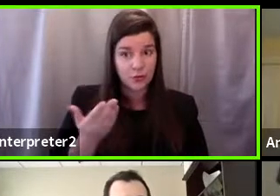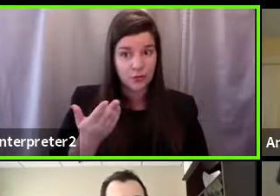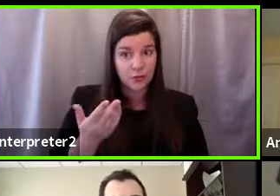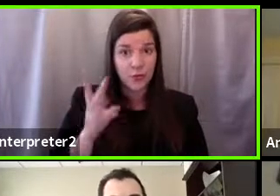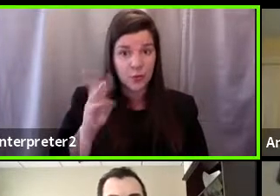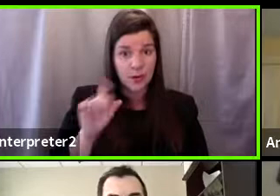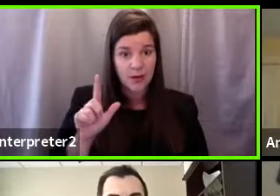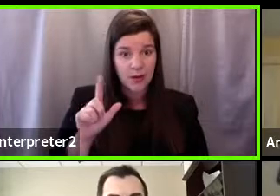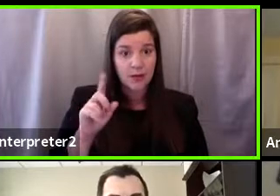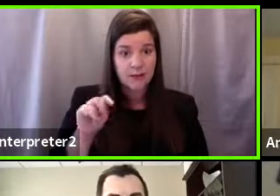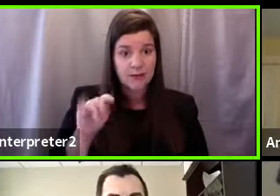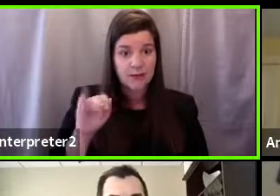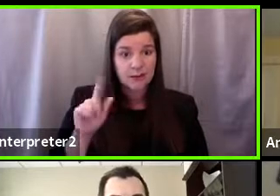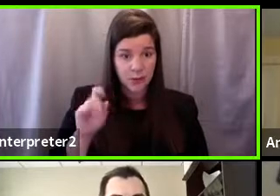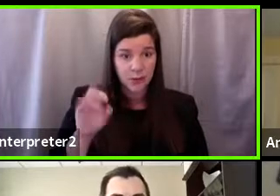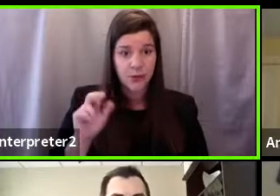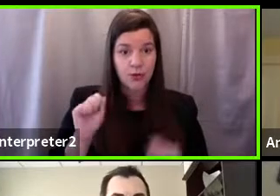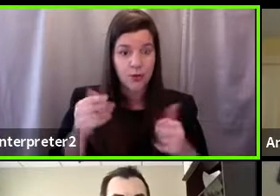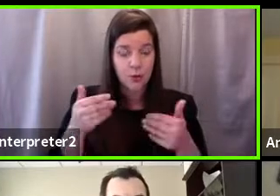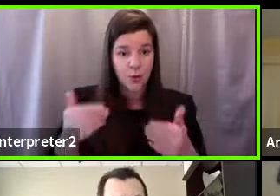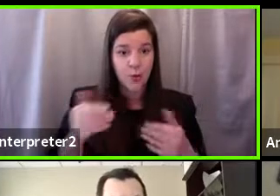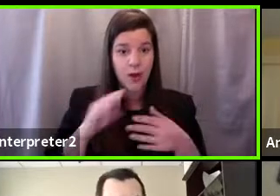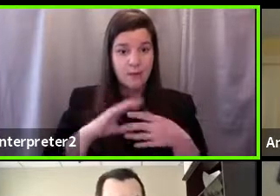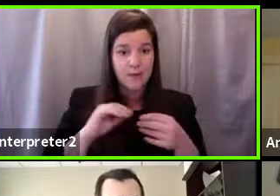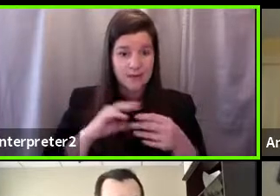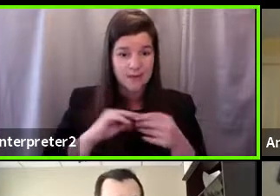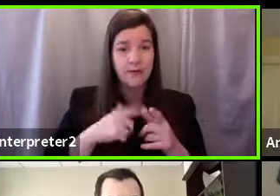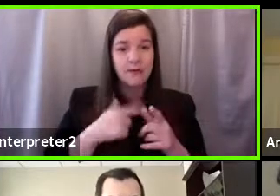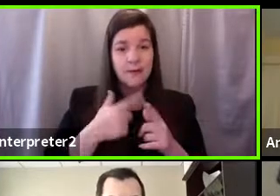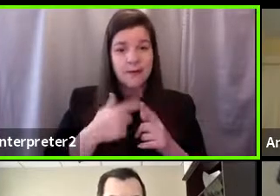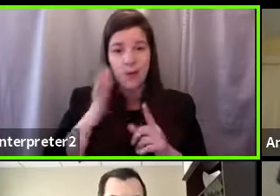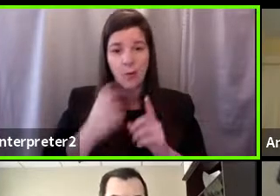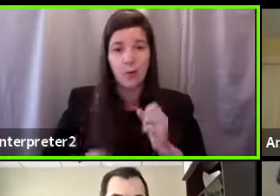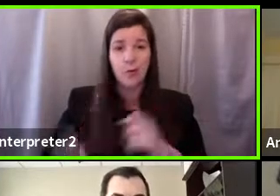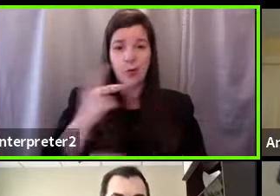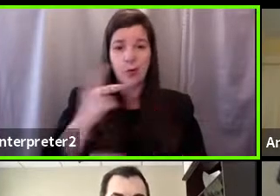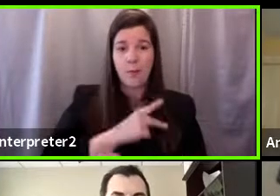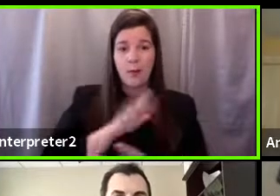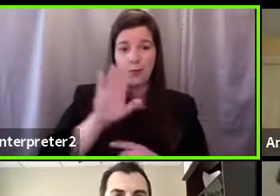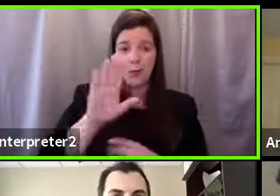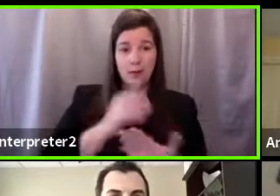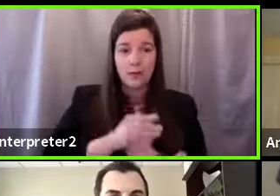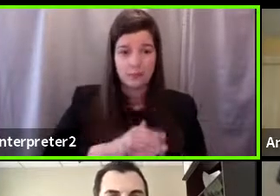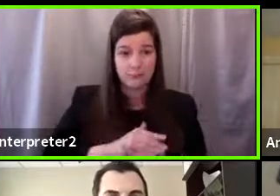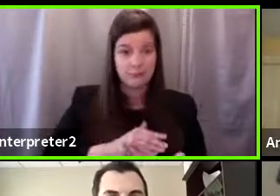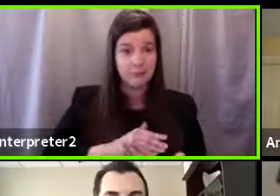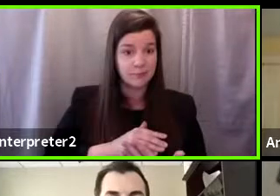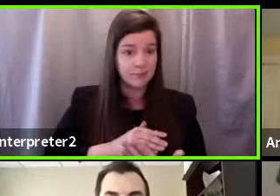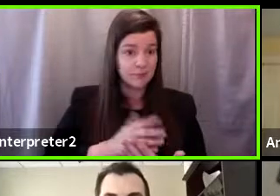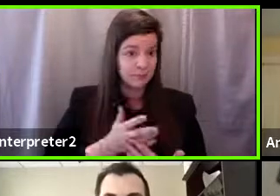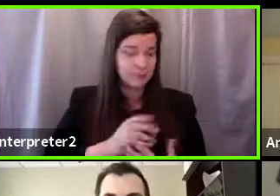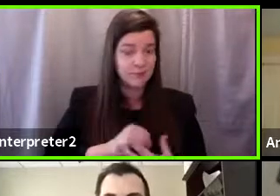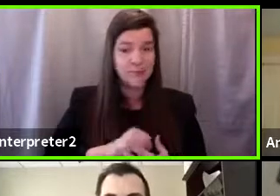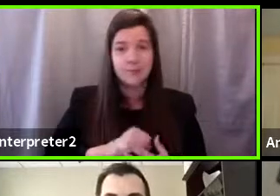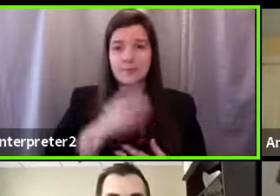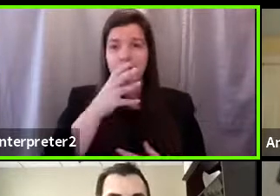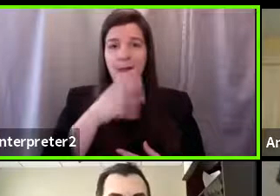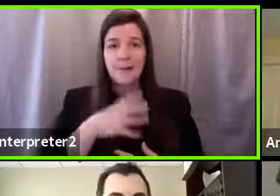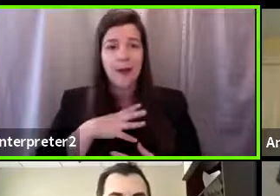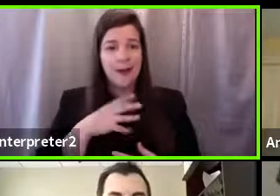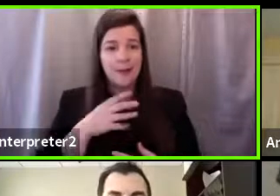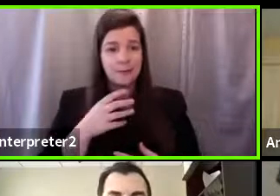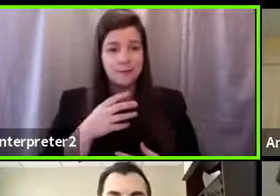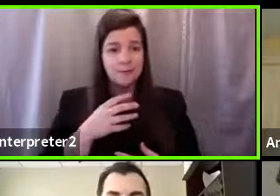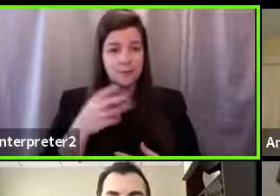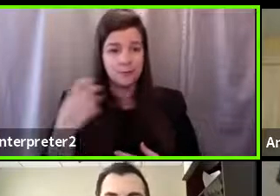to comment, and then we can go back to the rest of the list. Madam Chair, Mr. Chair, members of